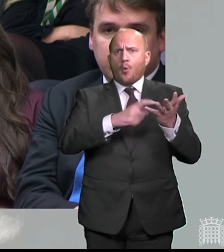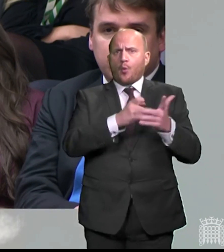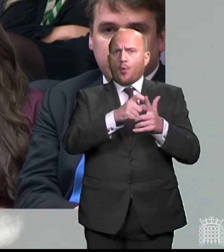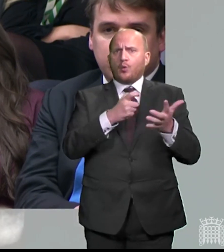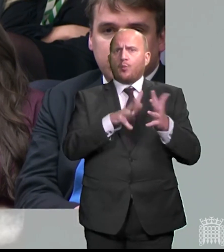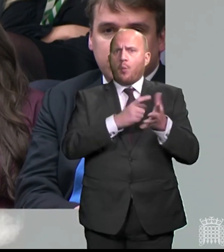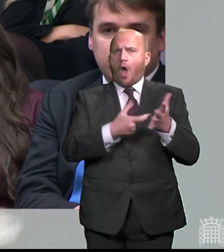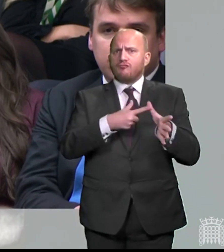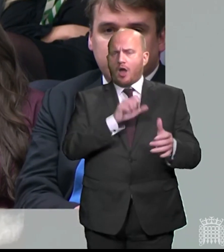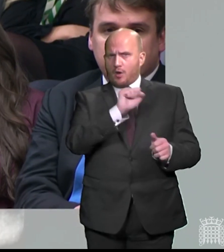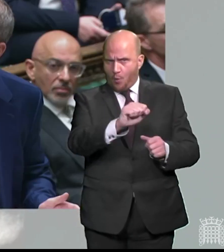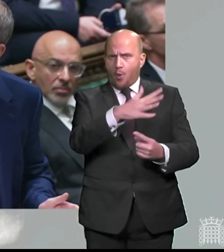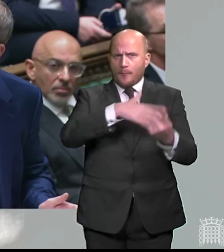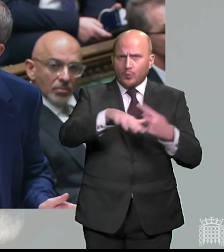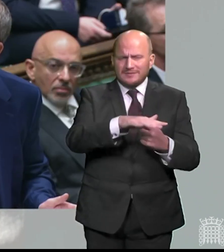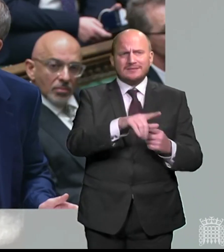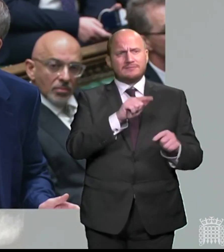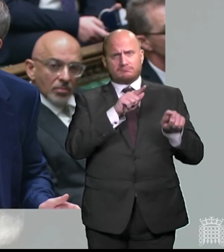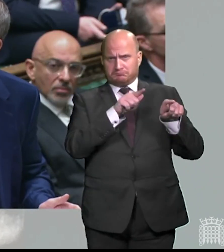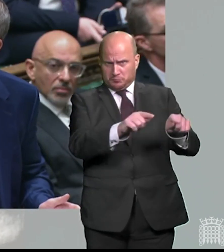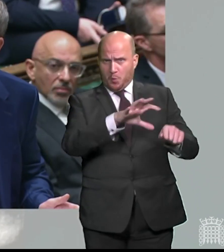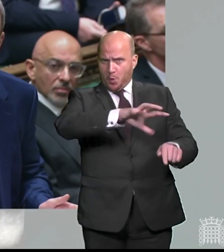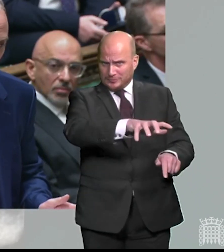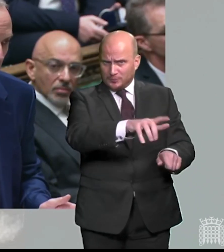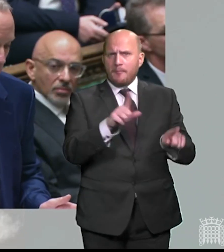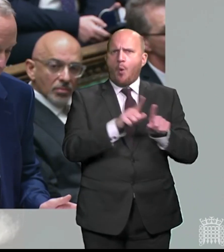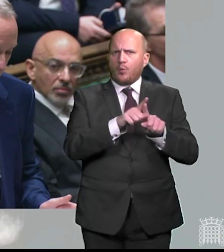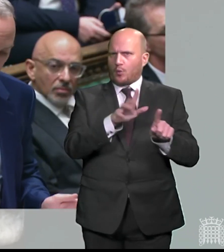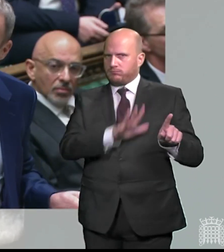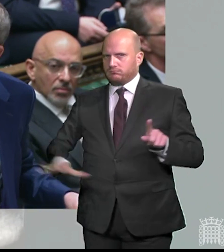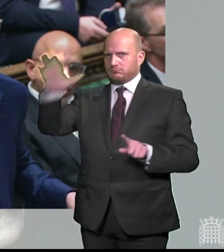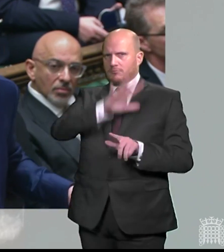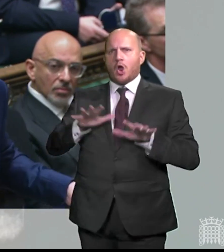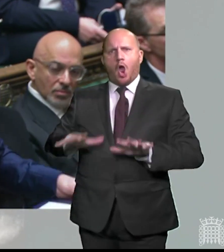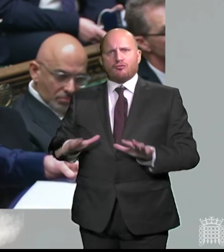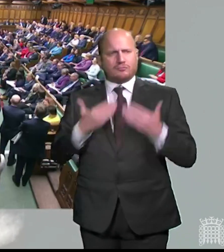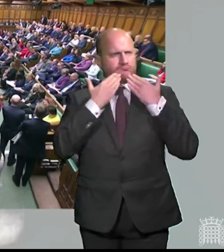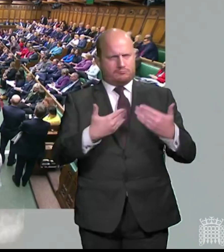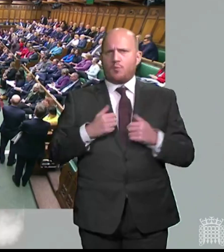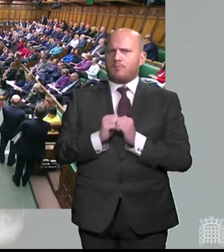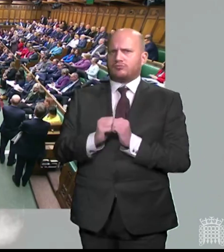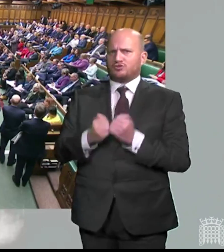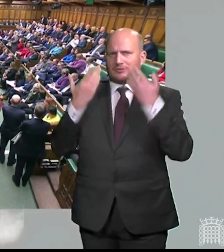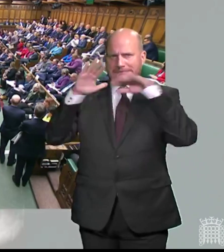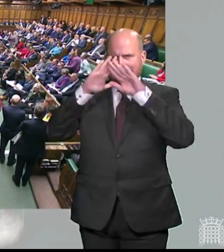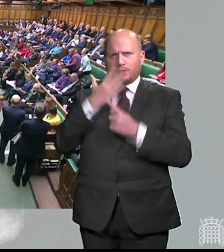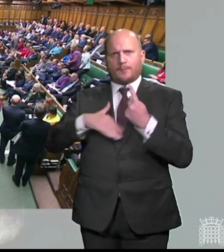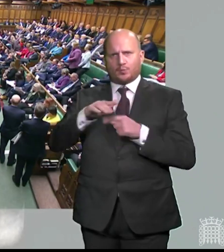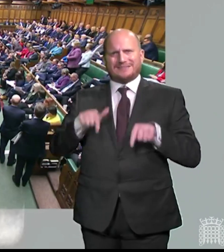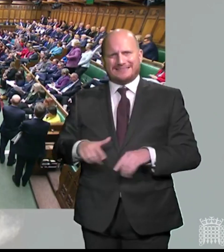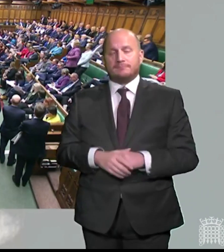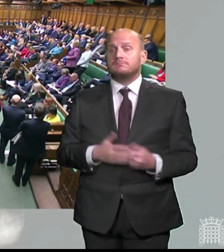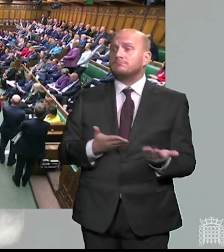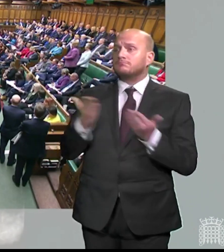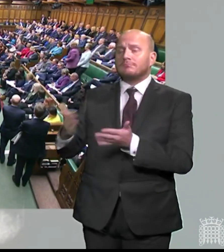constituency, but they also make an amazing contribution to the whole country, and we're grateful for it. Deputy Leader